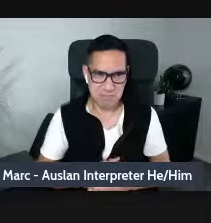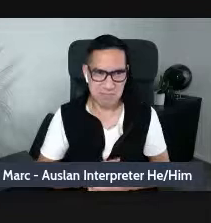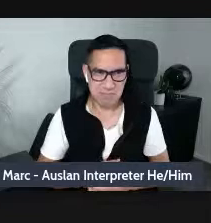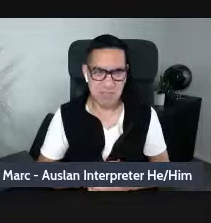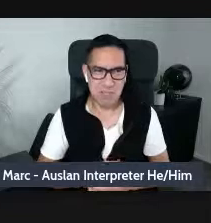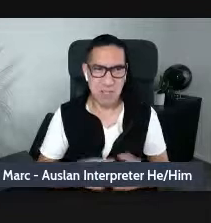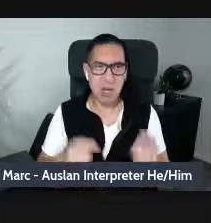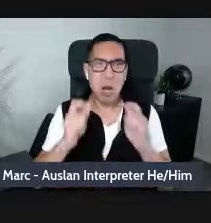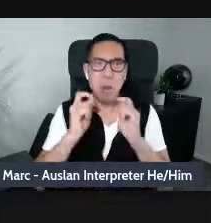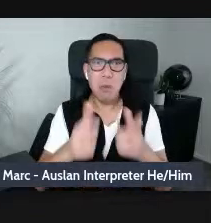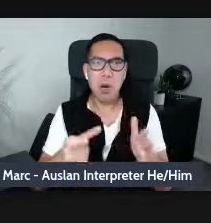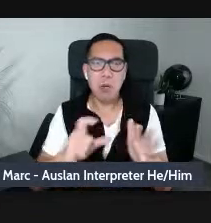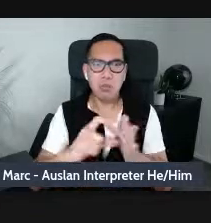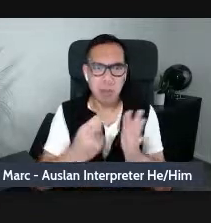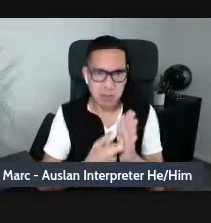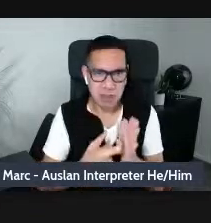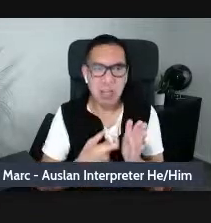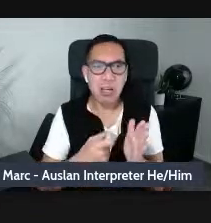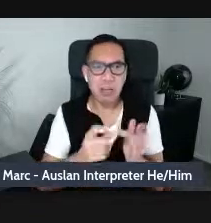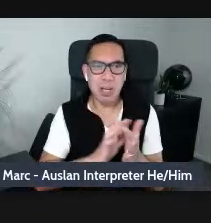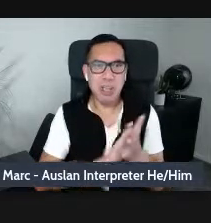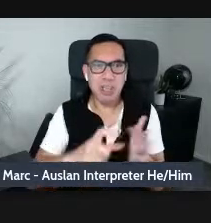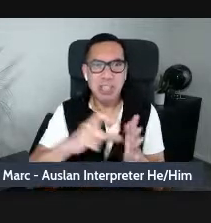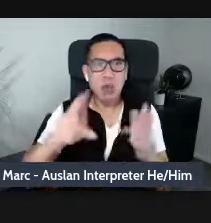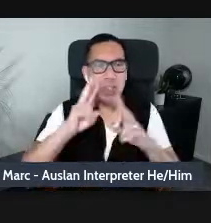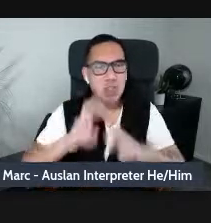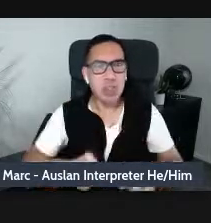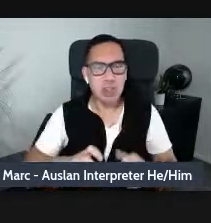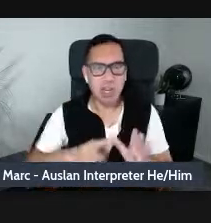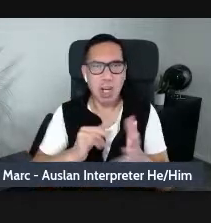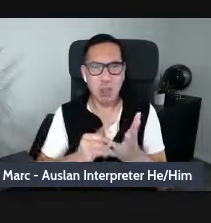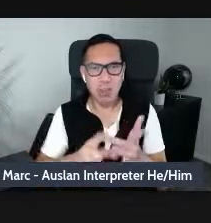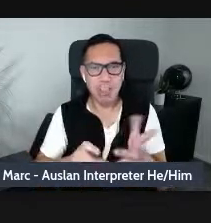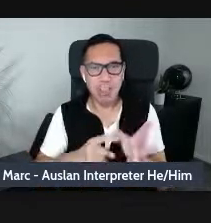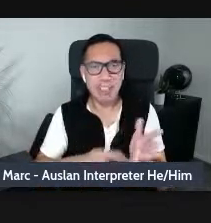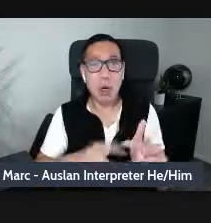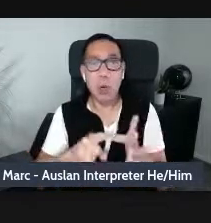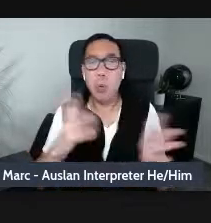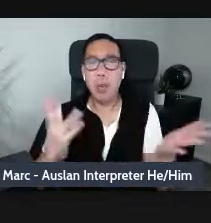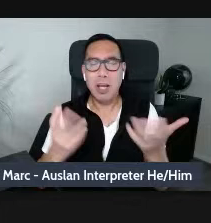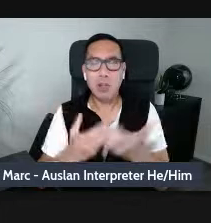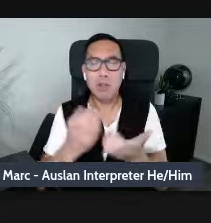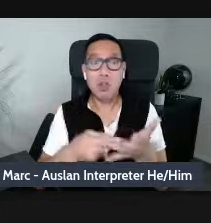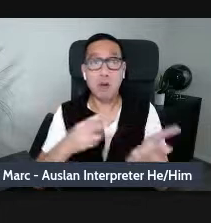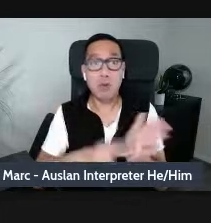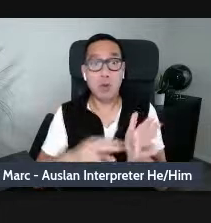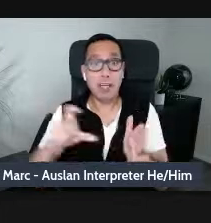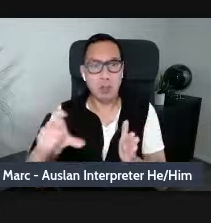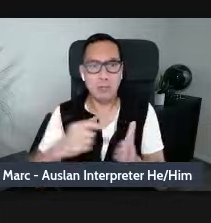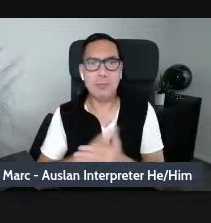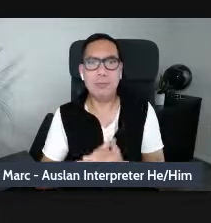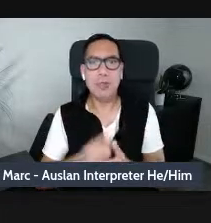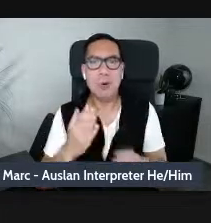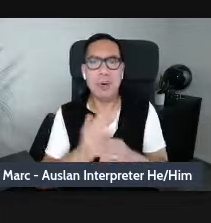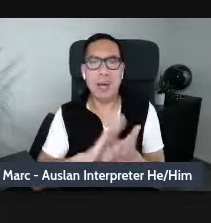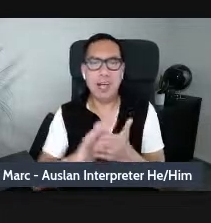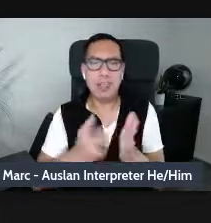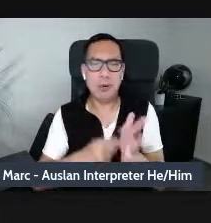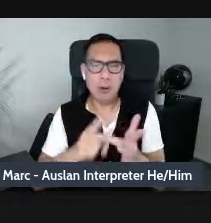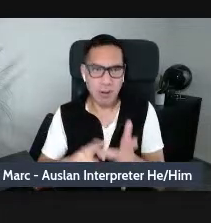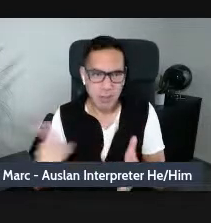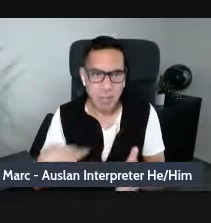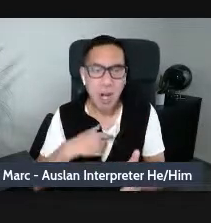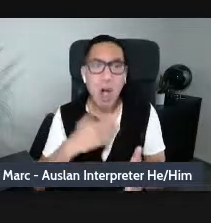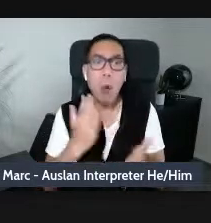research associate at the University of Newcastle, and I work at HMRI. And I'm currently working in the Stroke Recovery,